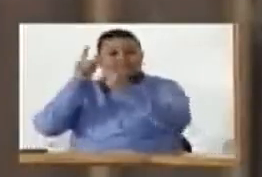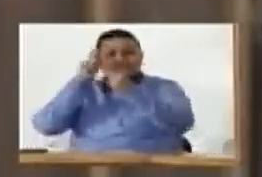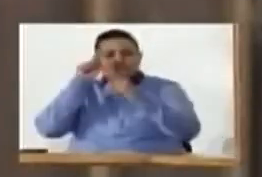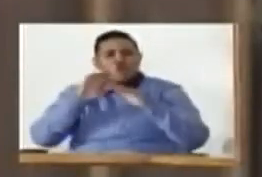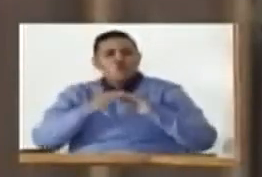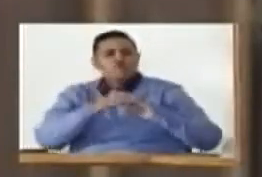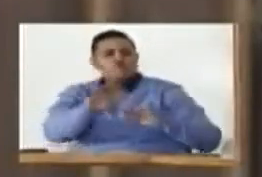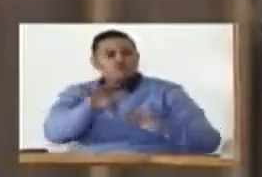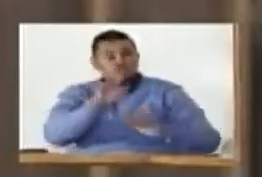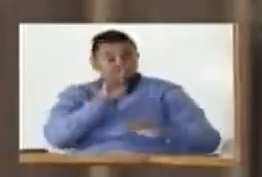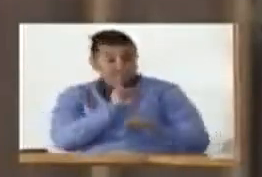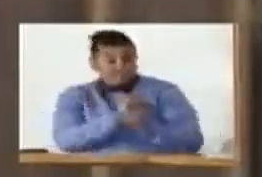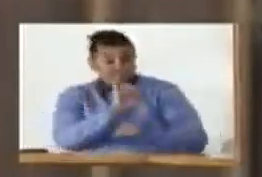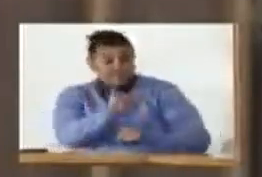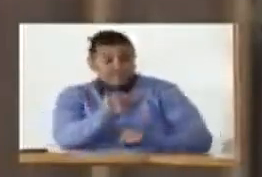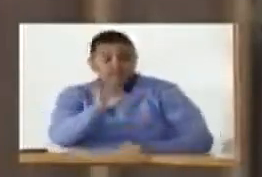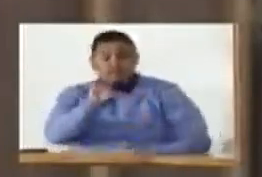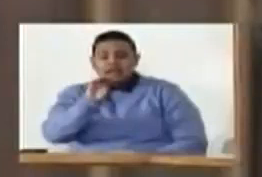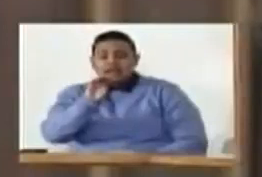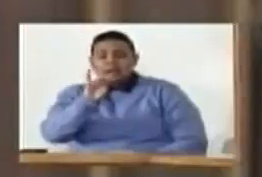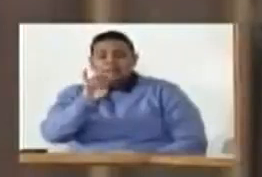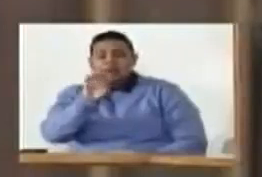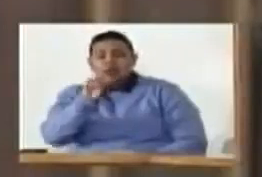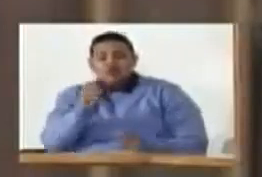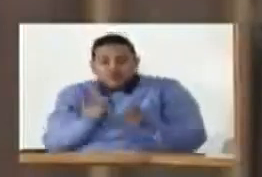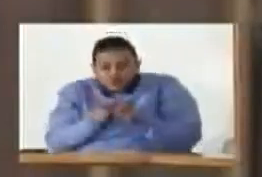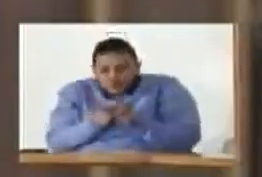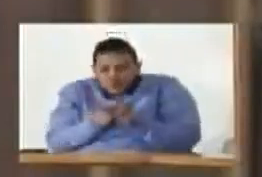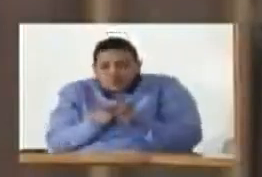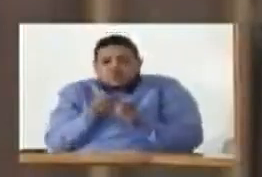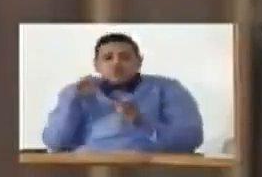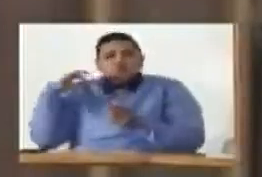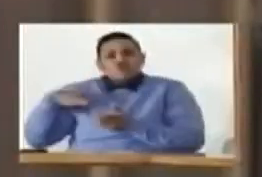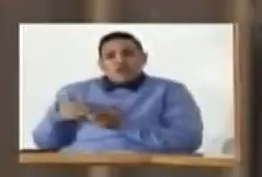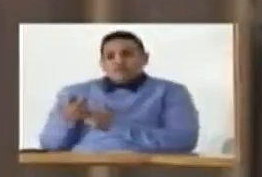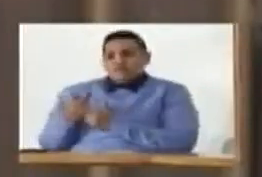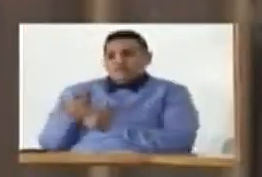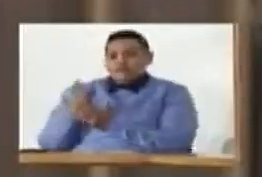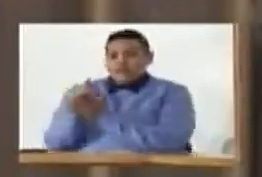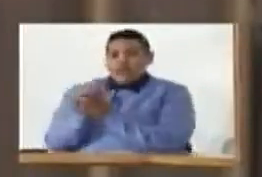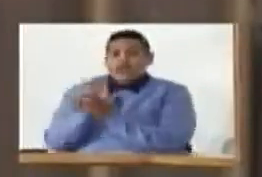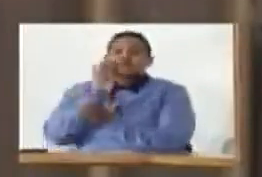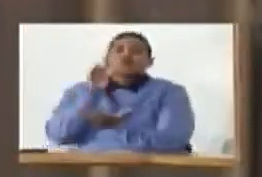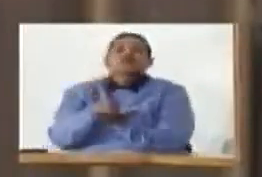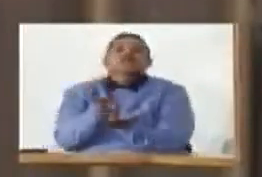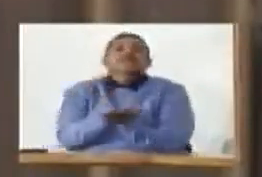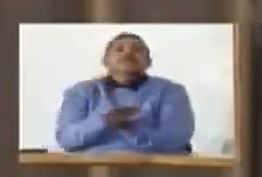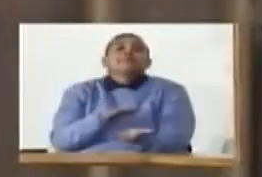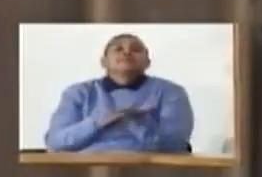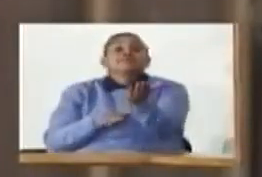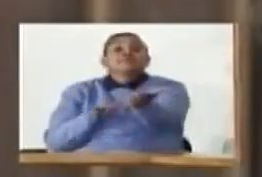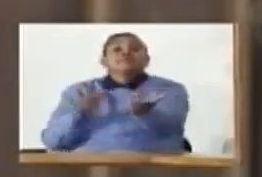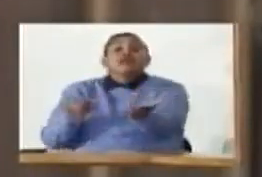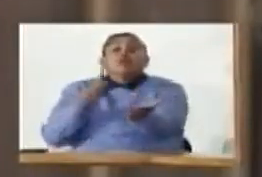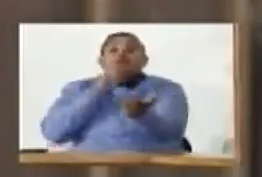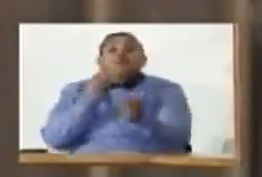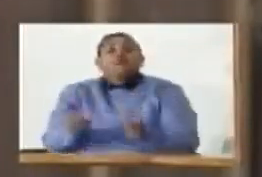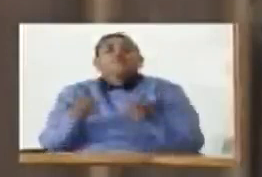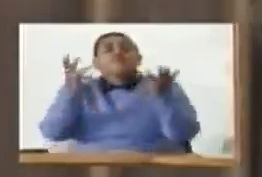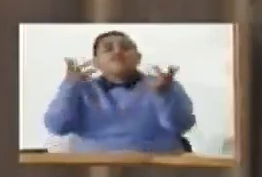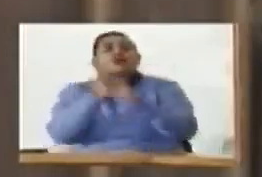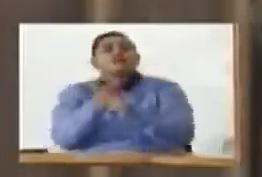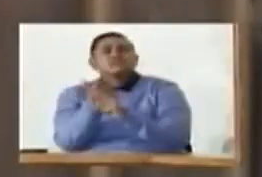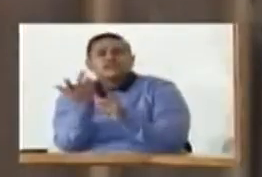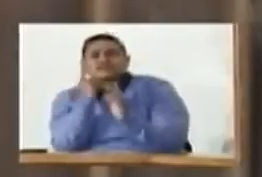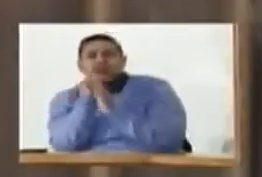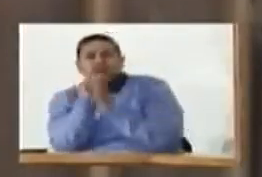As such, the Microcredit Act will be tabled. That will provide a legislative framework for